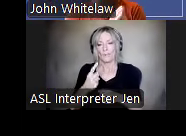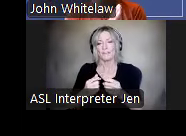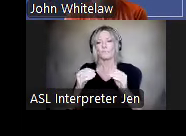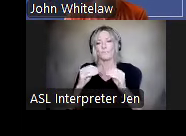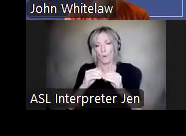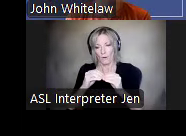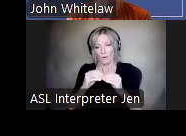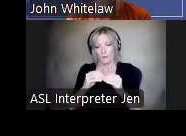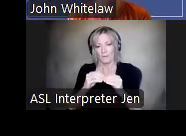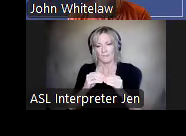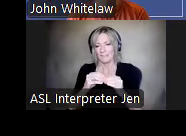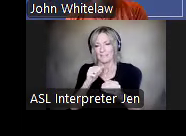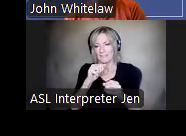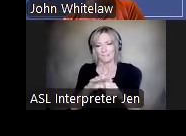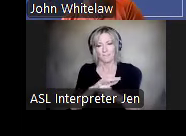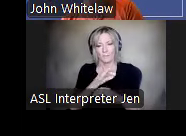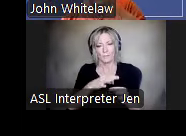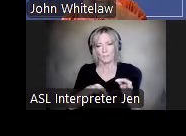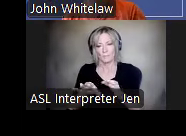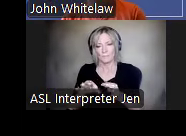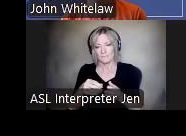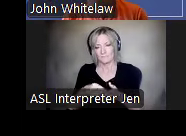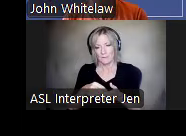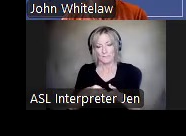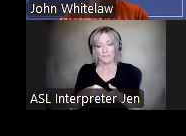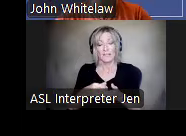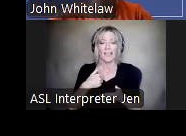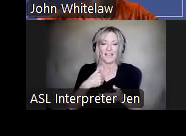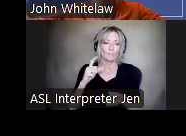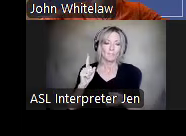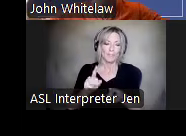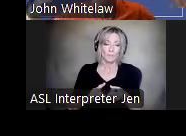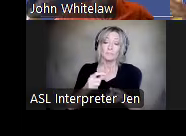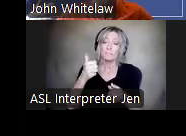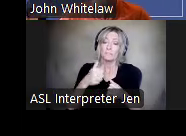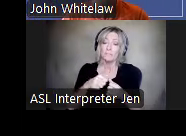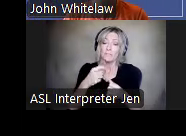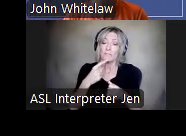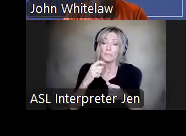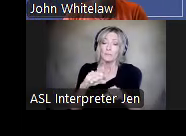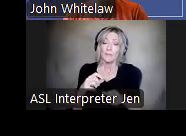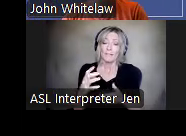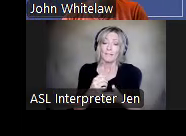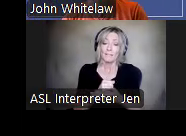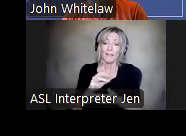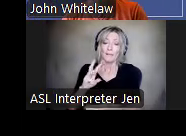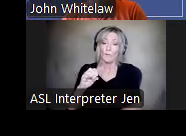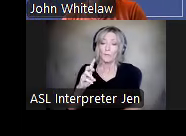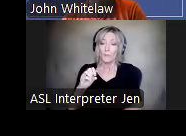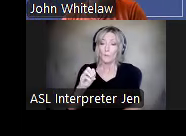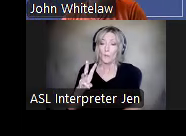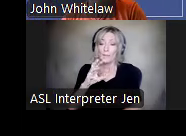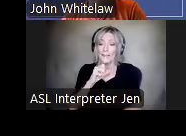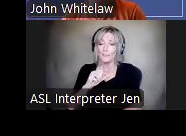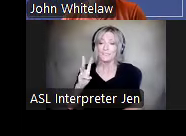it doesn't completely replace the money. There are reductions. Remember how we said you can collect widows at age 60 instead of